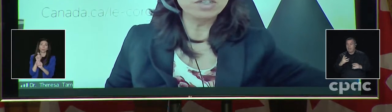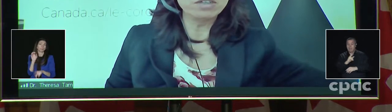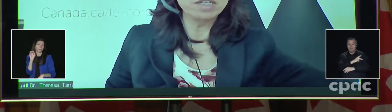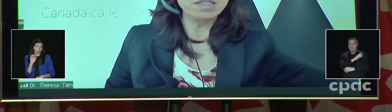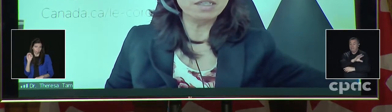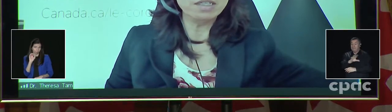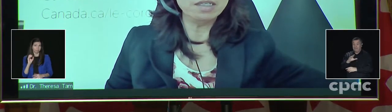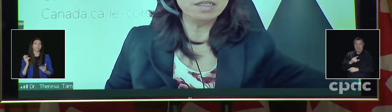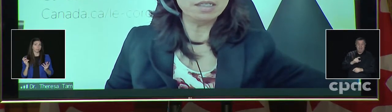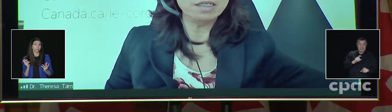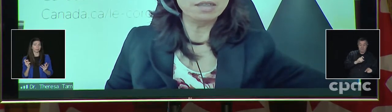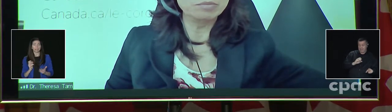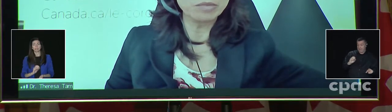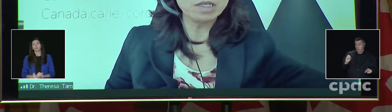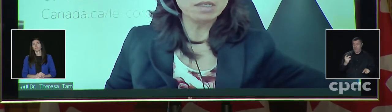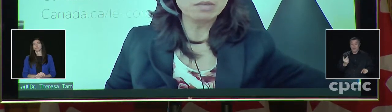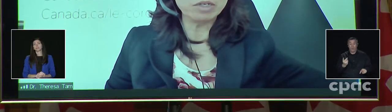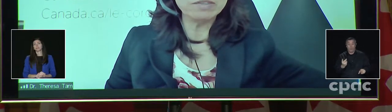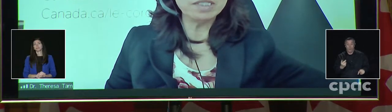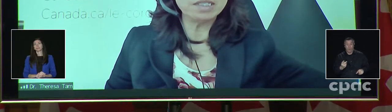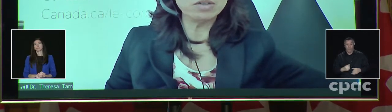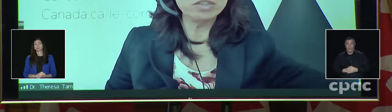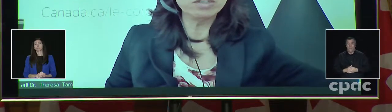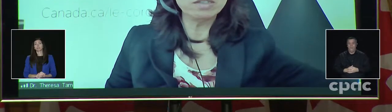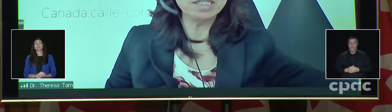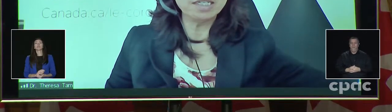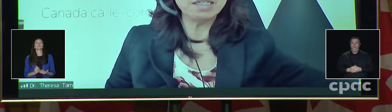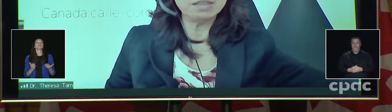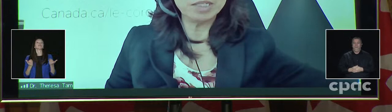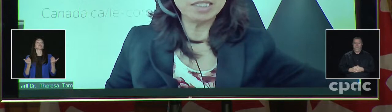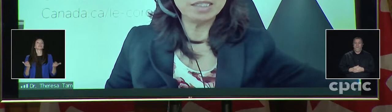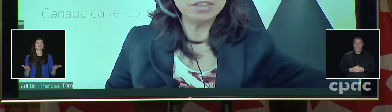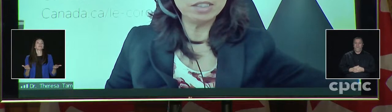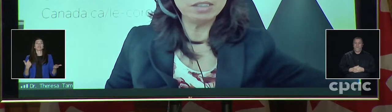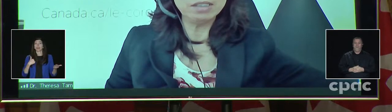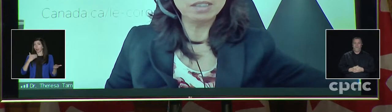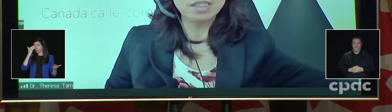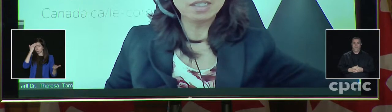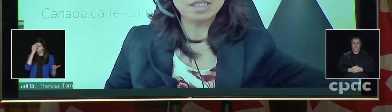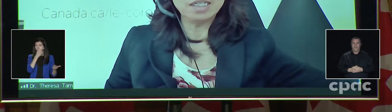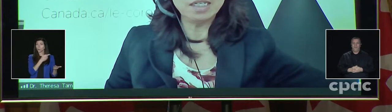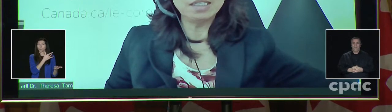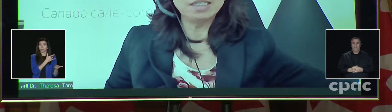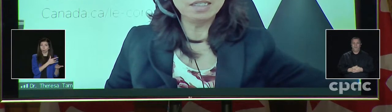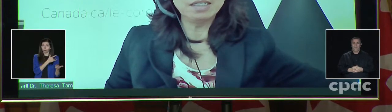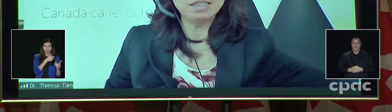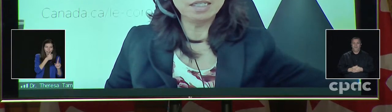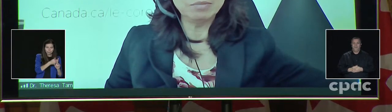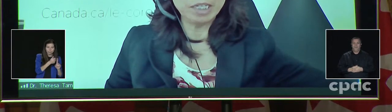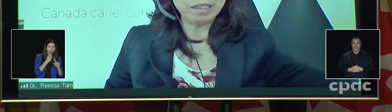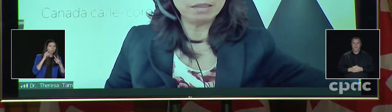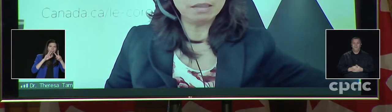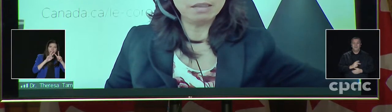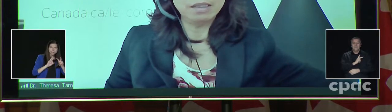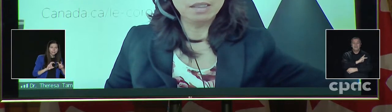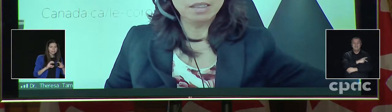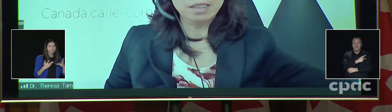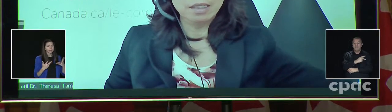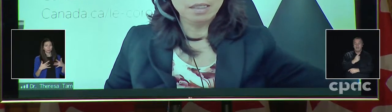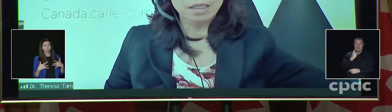And so I think the provinces are also looking at hospitalizations and the other